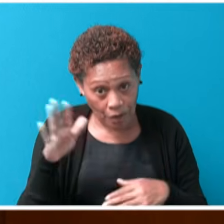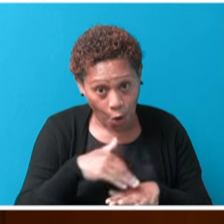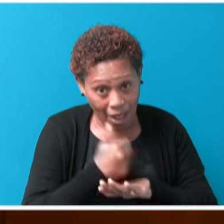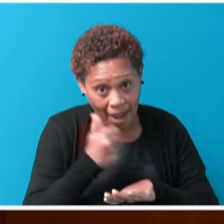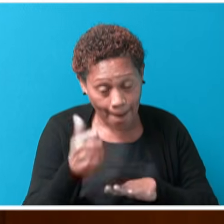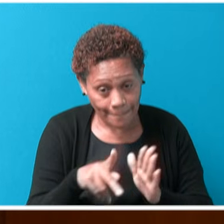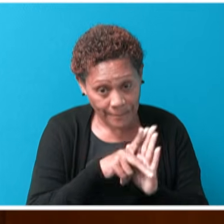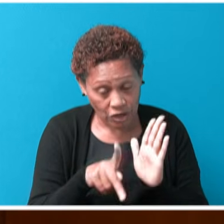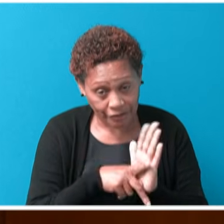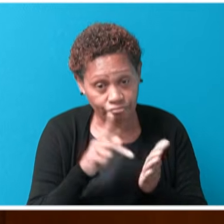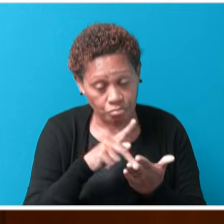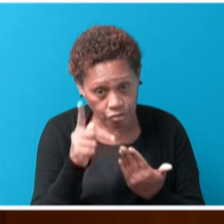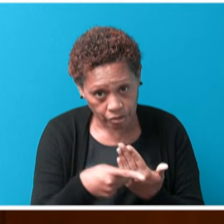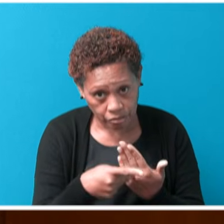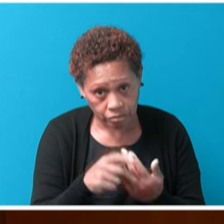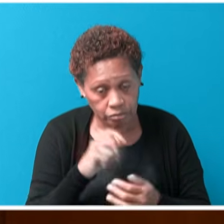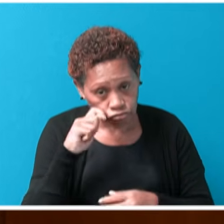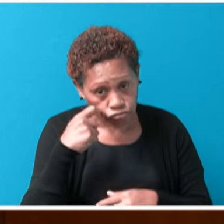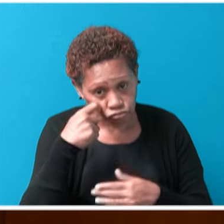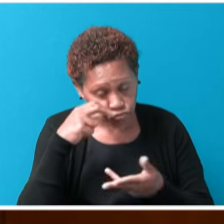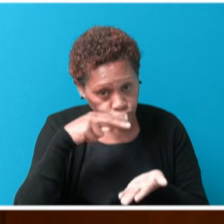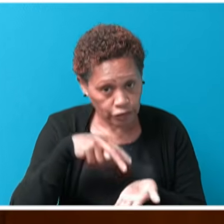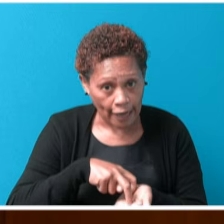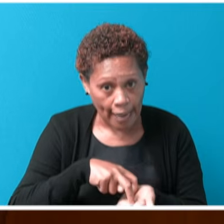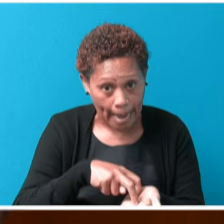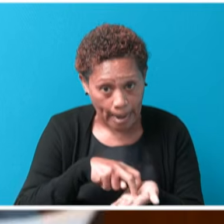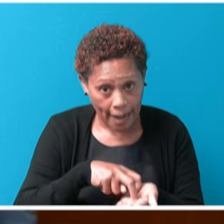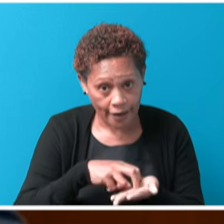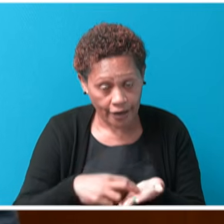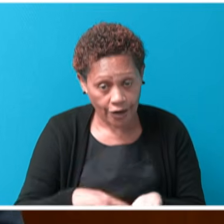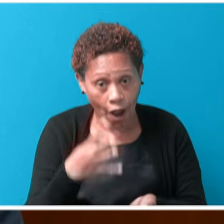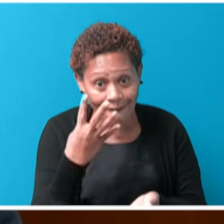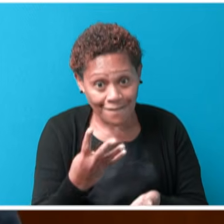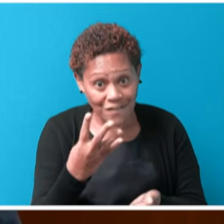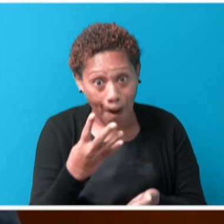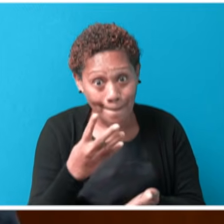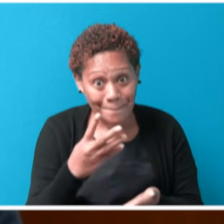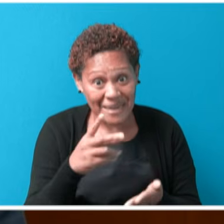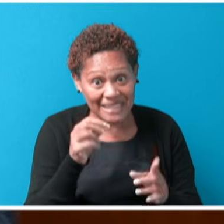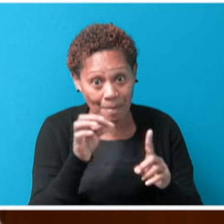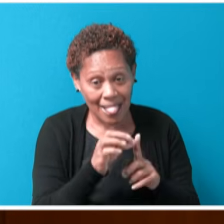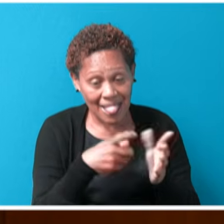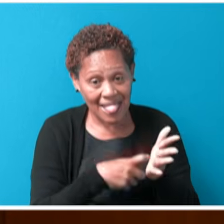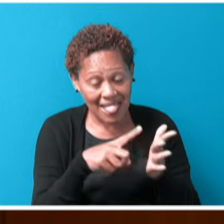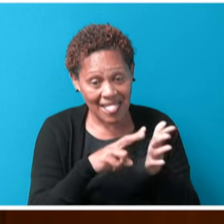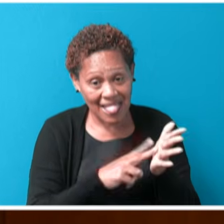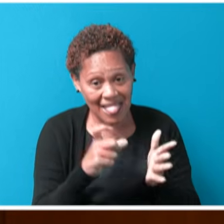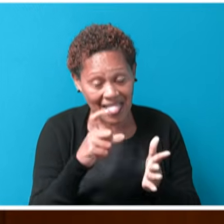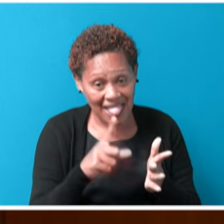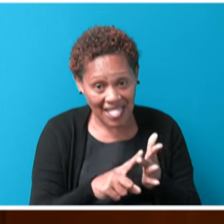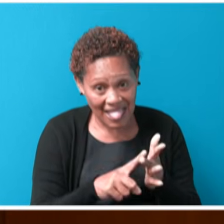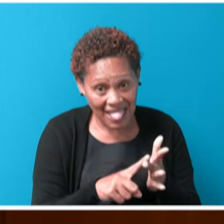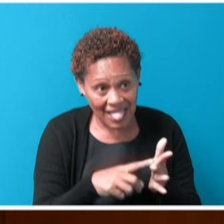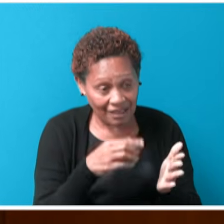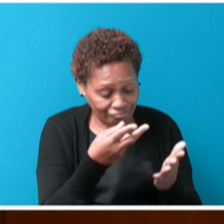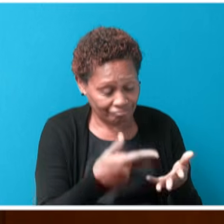and programs will be anchored on 5 core principles: inclusion, ensuring that no community is